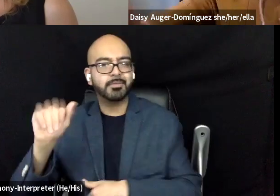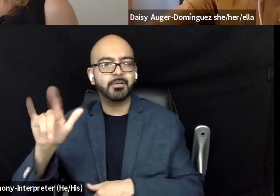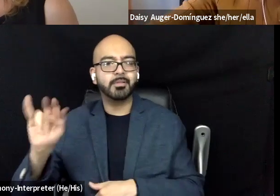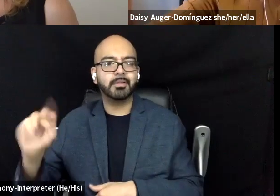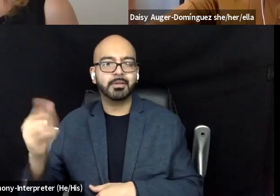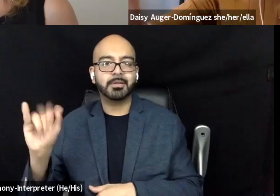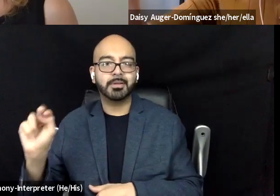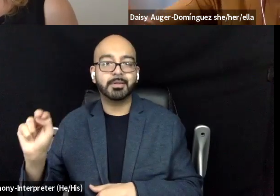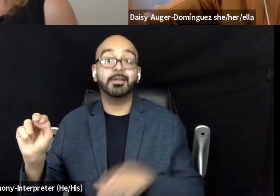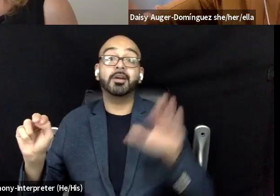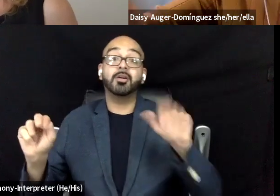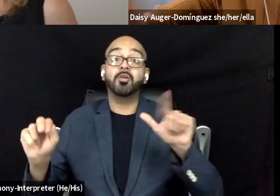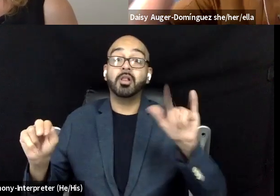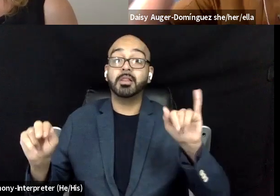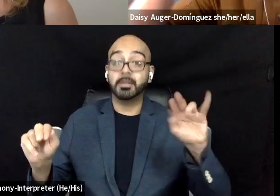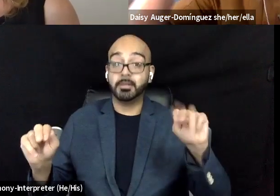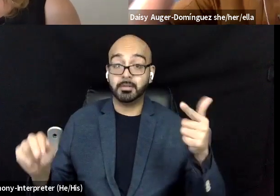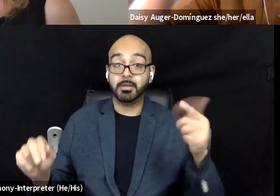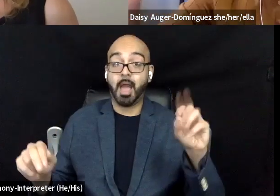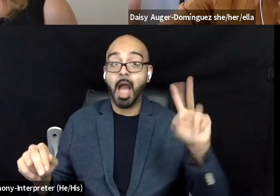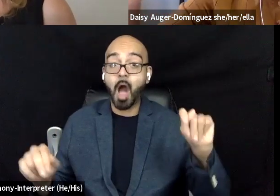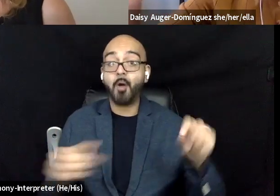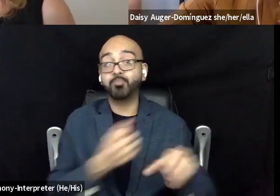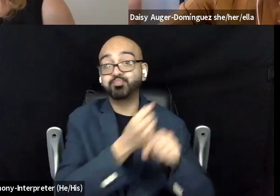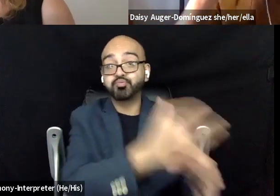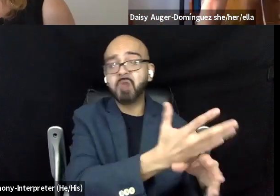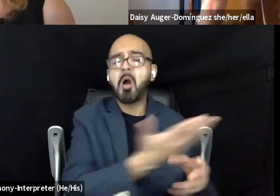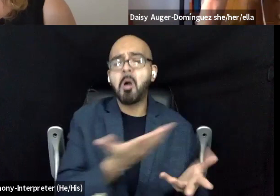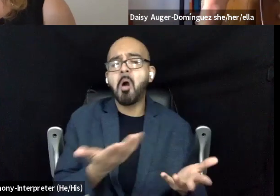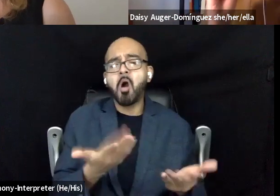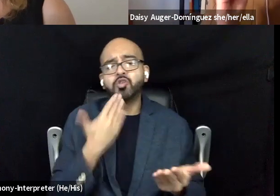a perfectly good tactic. It's like it works in many ways.